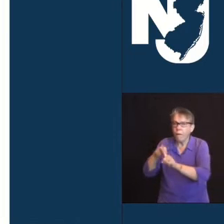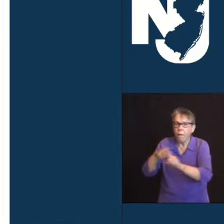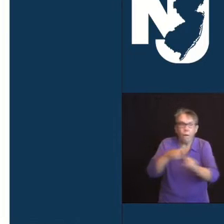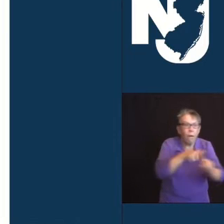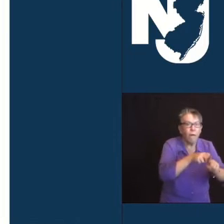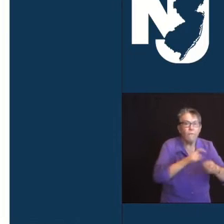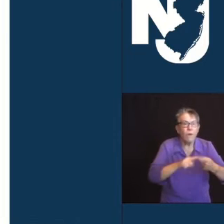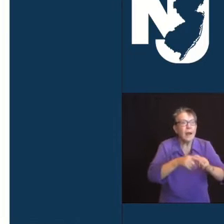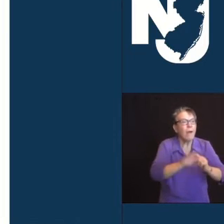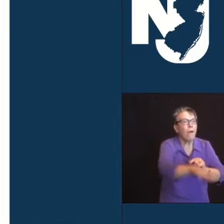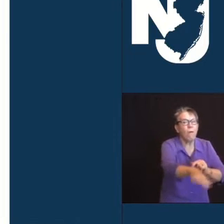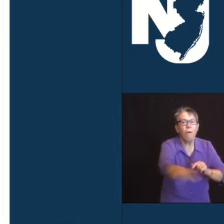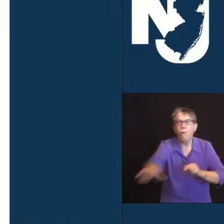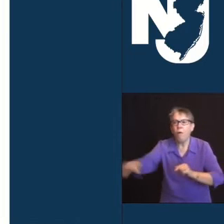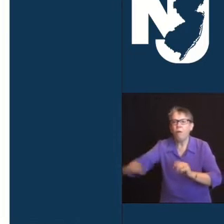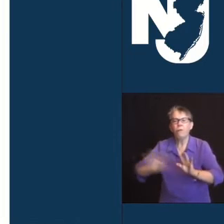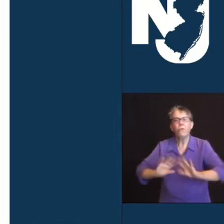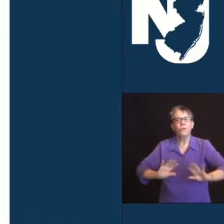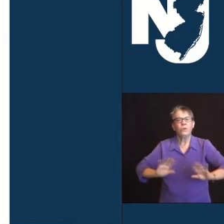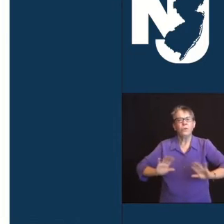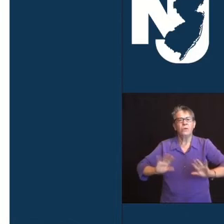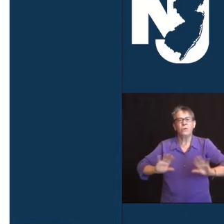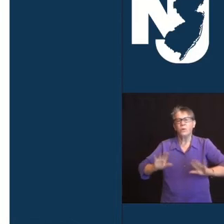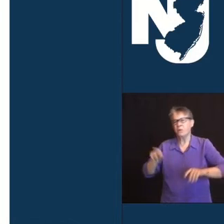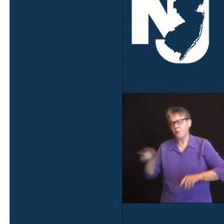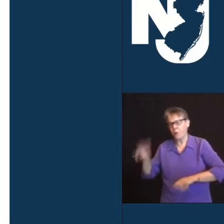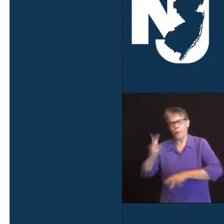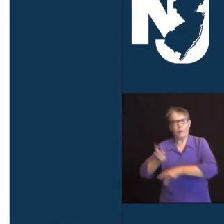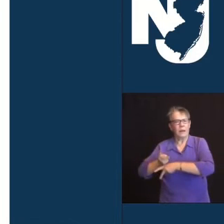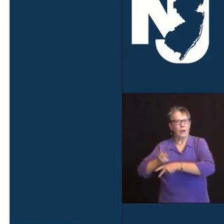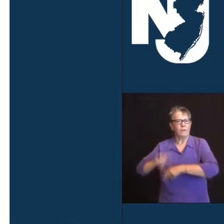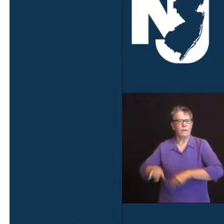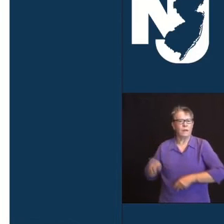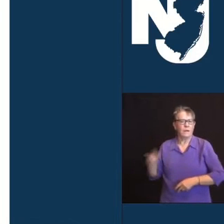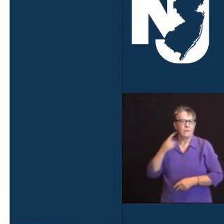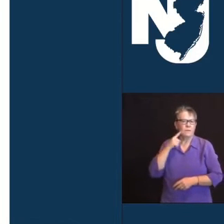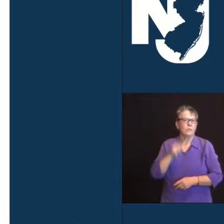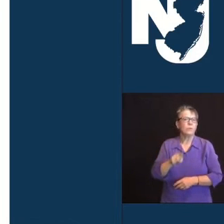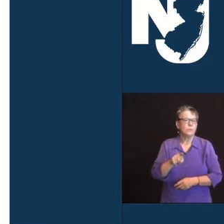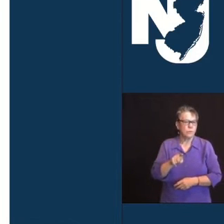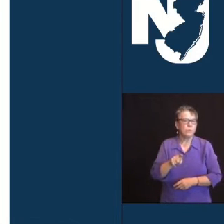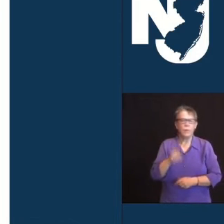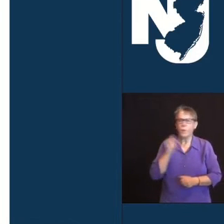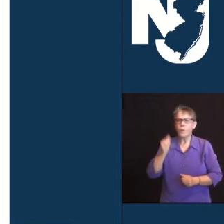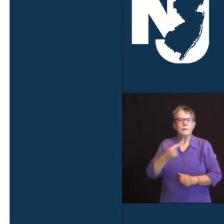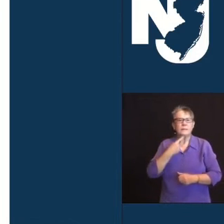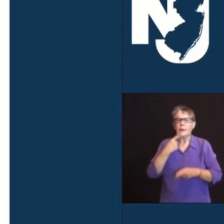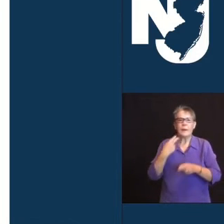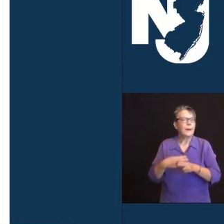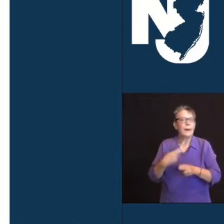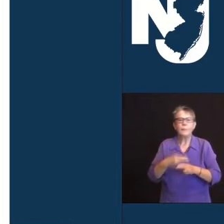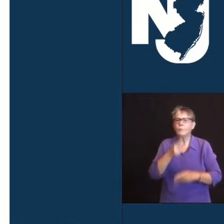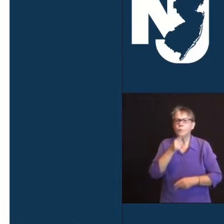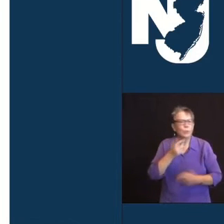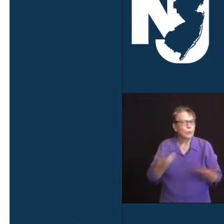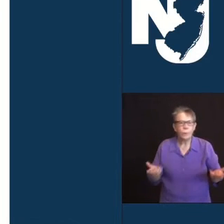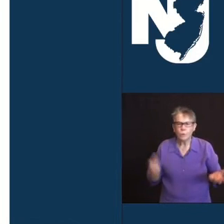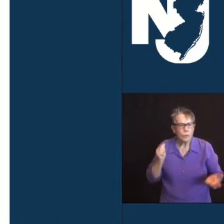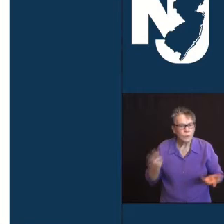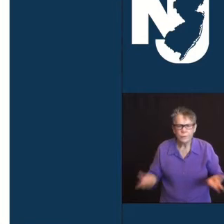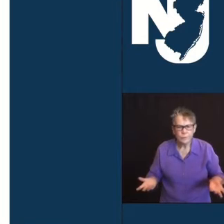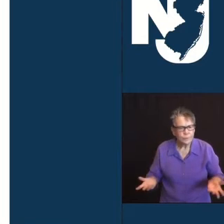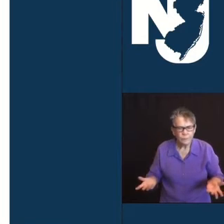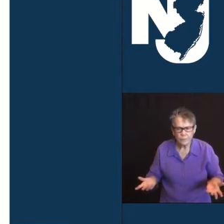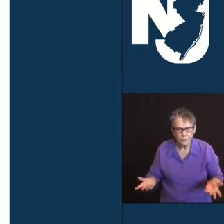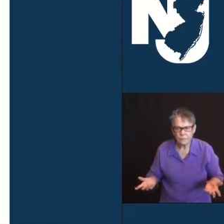please work with our contact tracers and do your part to end this pandemic. The more people who cooperate, the sooner we can slow the